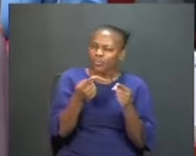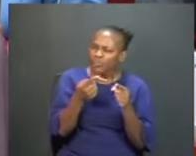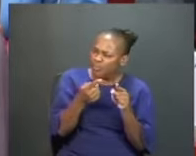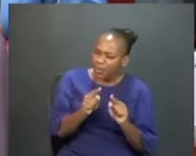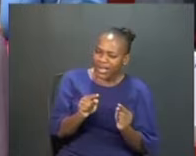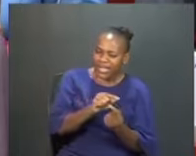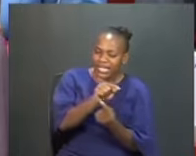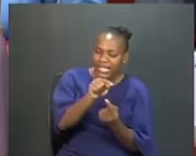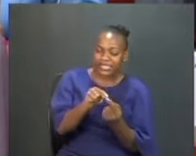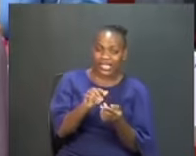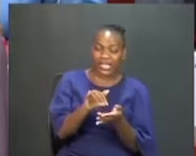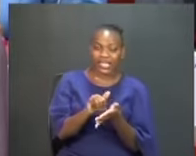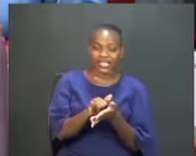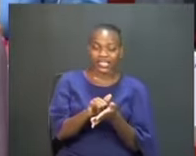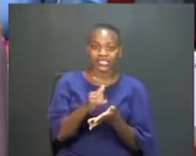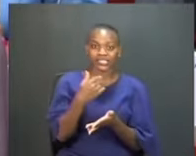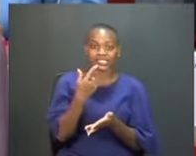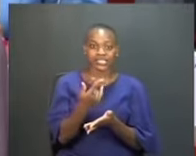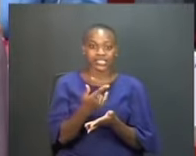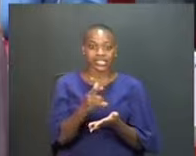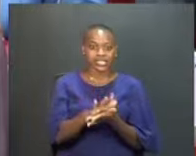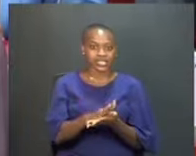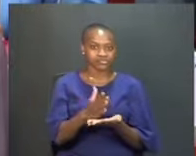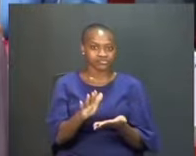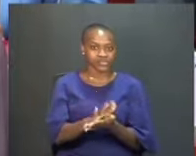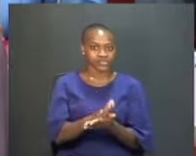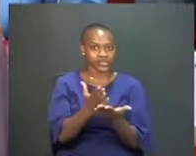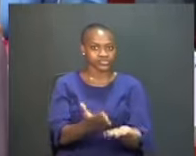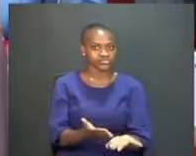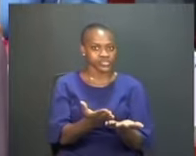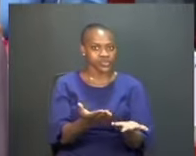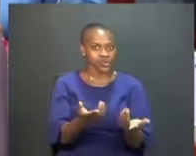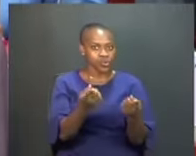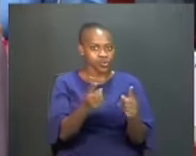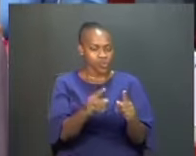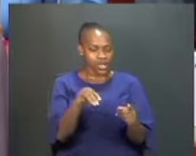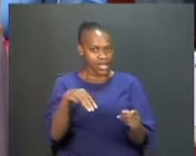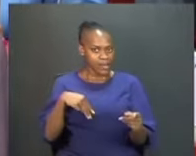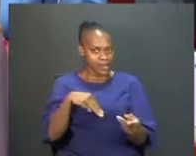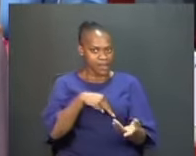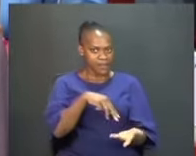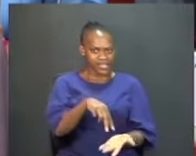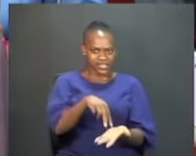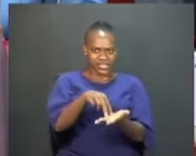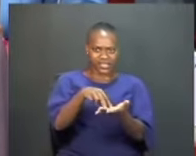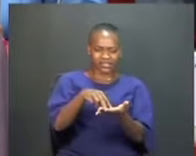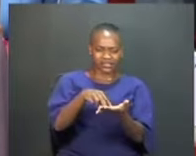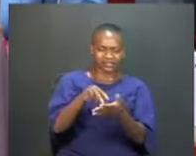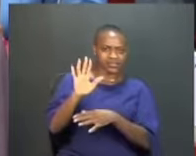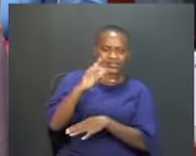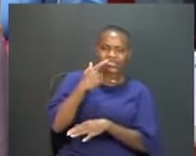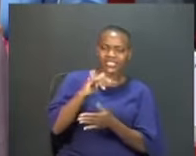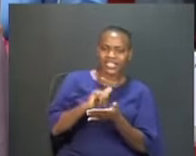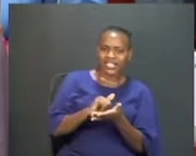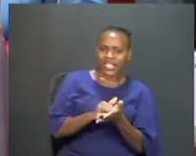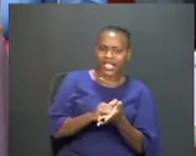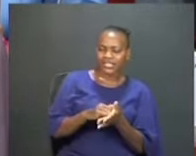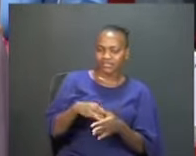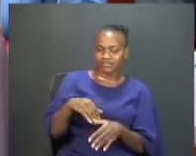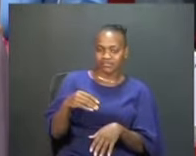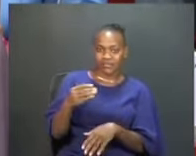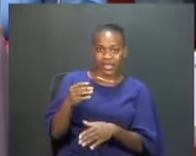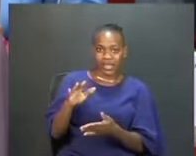the presentation has been made? At which point a member can then get up and request for an